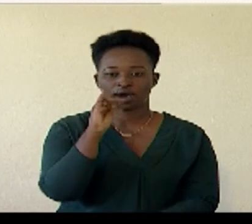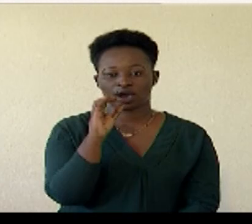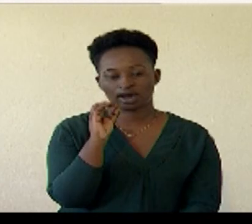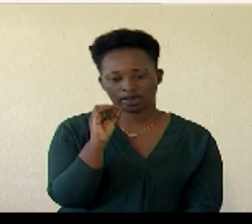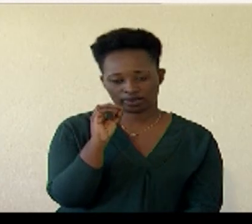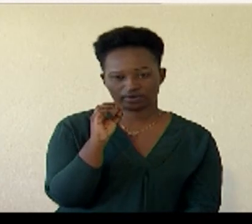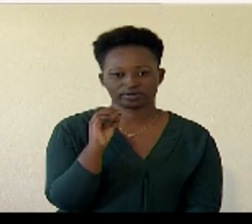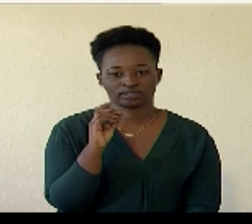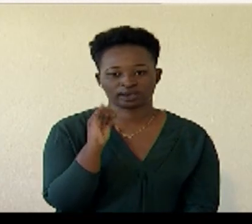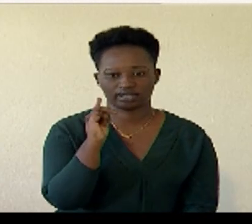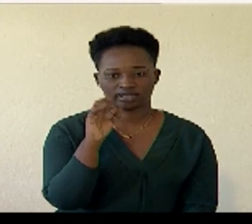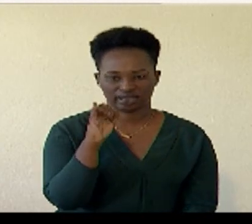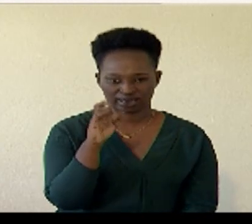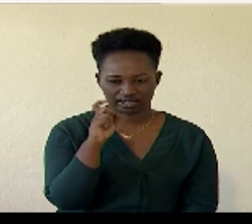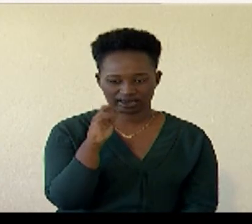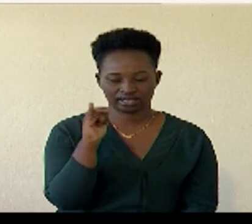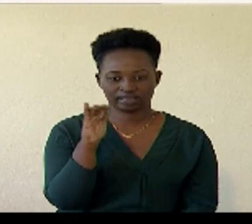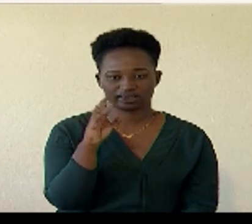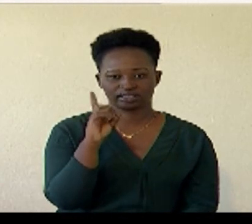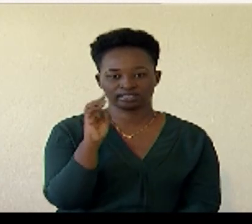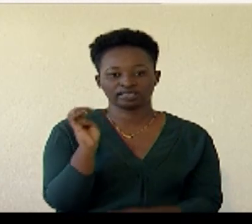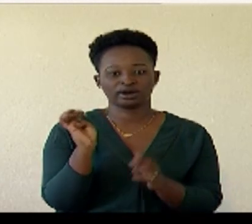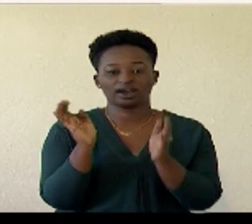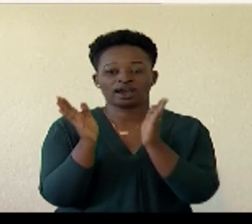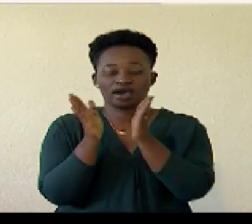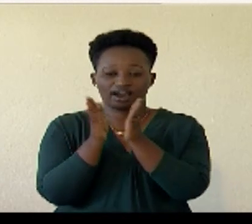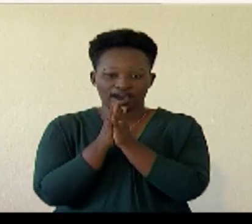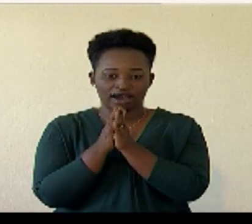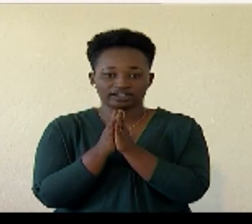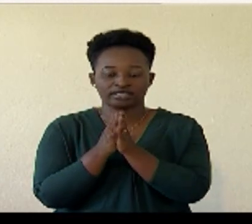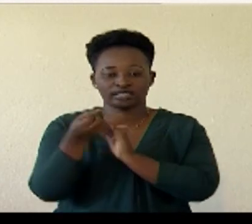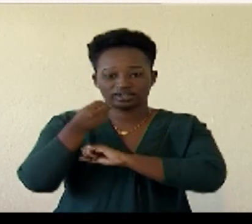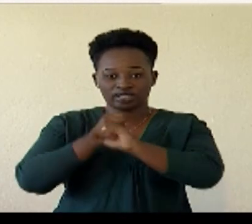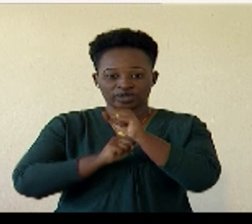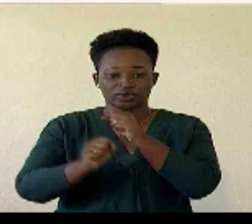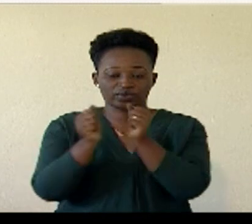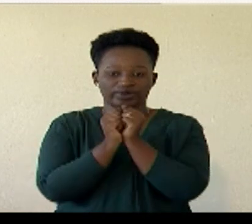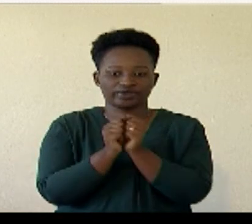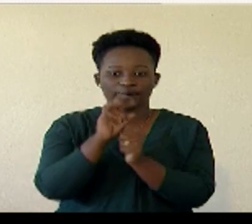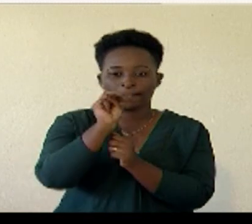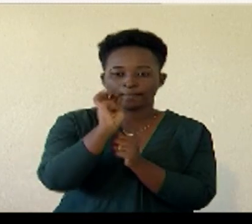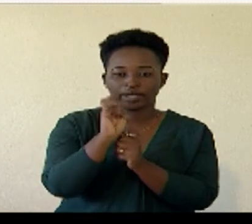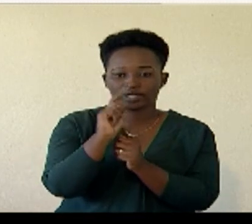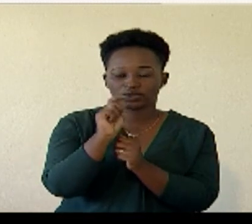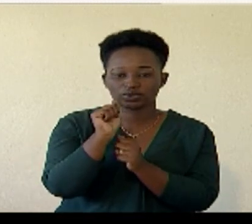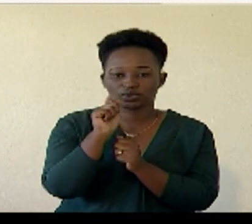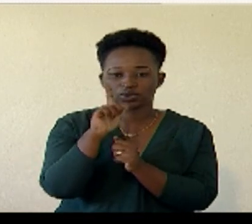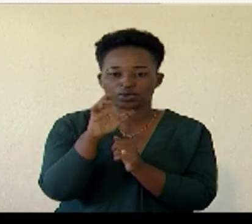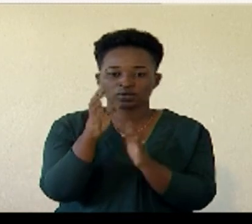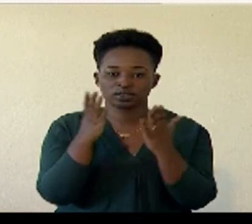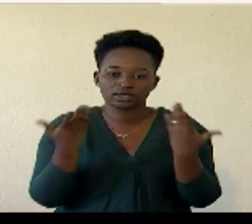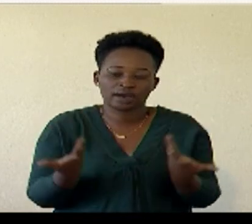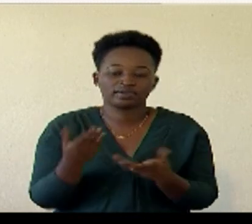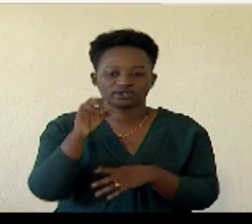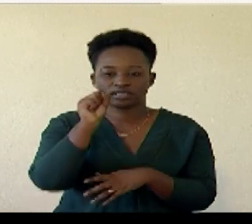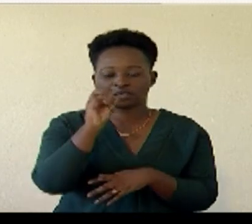with carbonates, the salt, carbon dioxide, and water, and the reaction either with metals or sodium hydrogen carbonate.